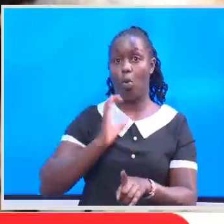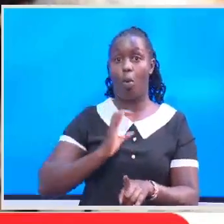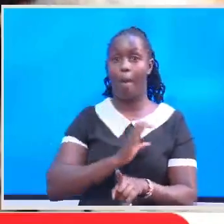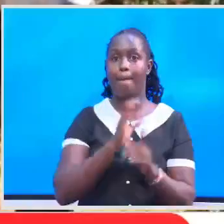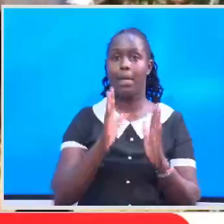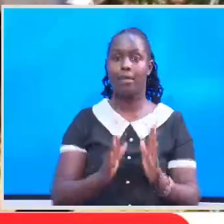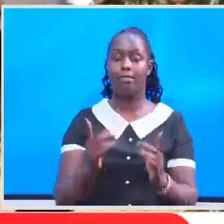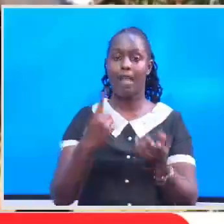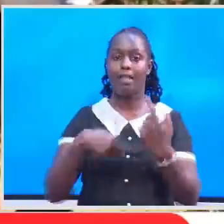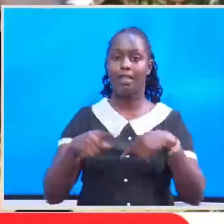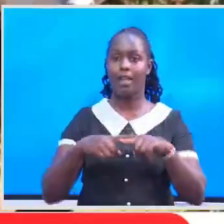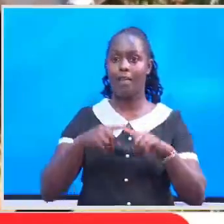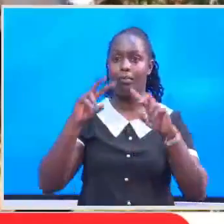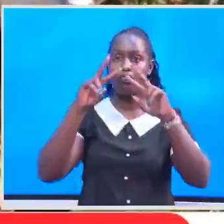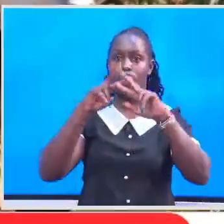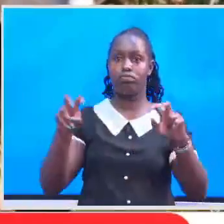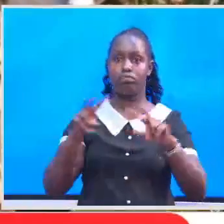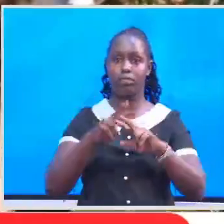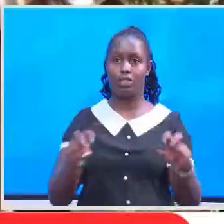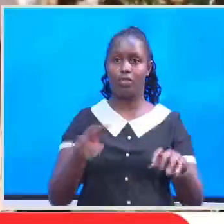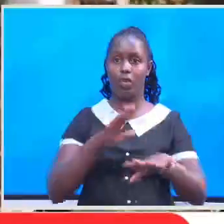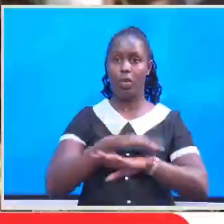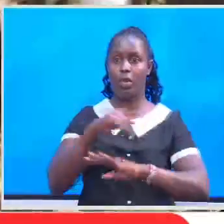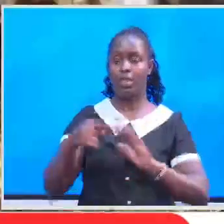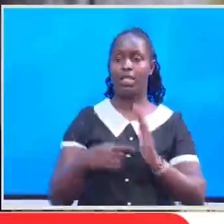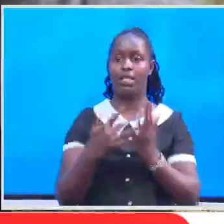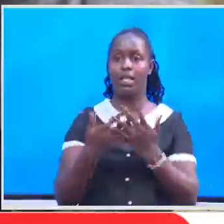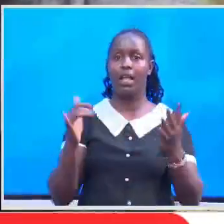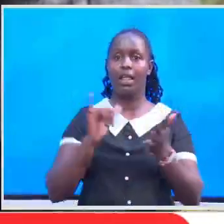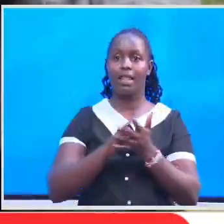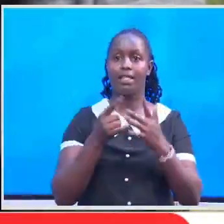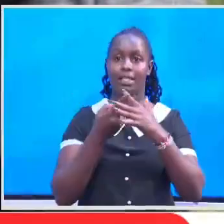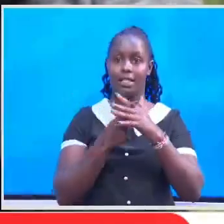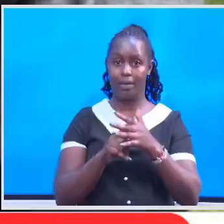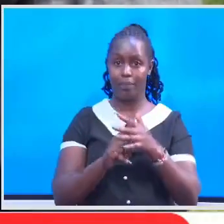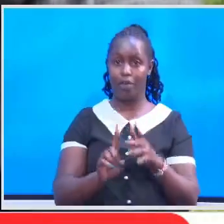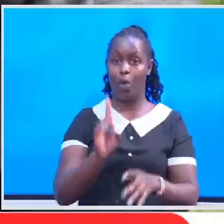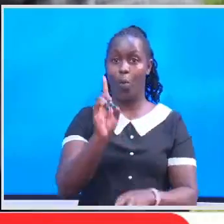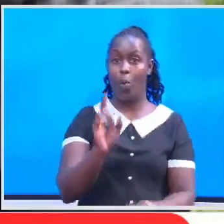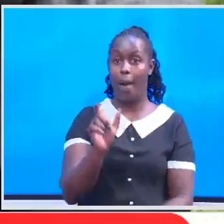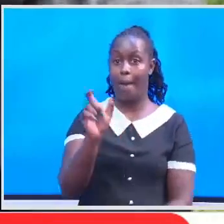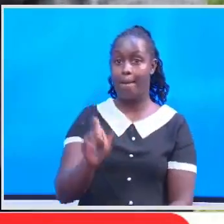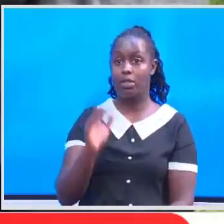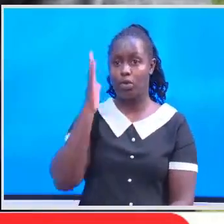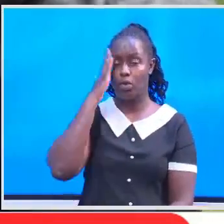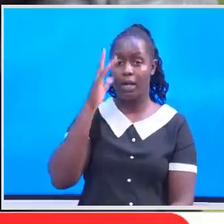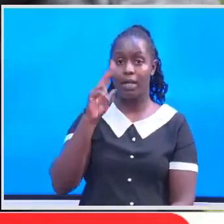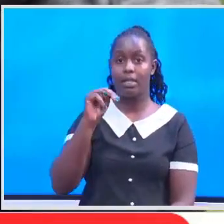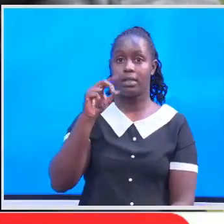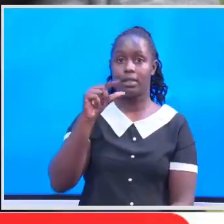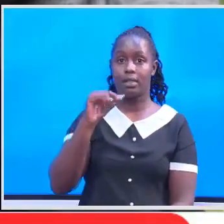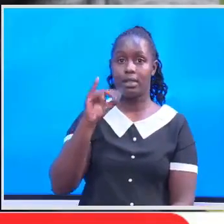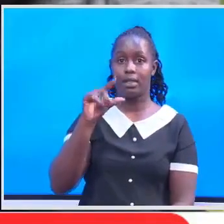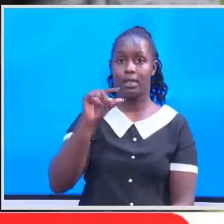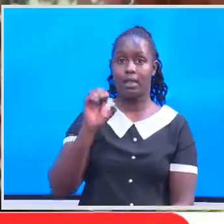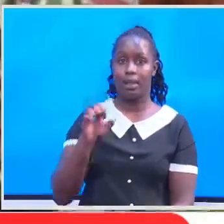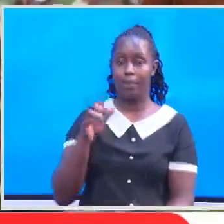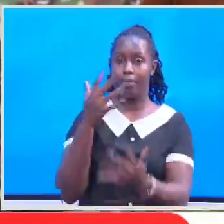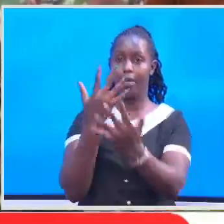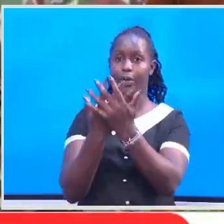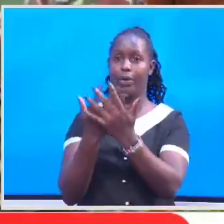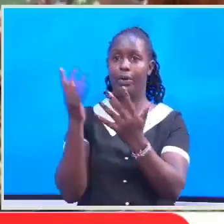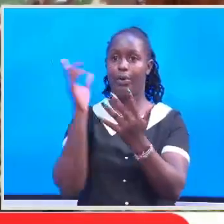visited the village as investigation into the horrific ordeal kickoff. One suspect identified as Ngige Nguku has been arrested and is